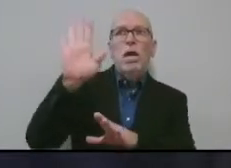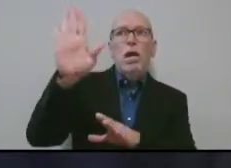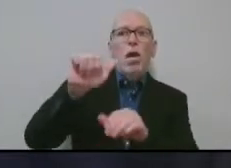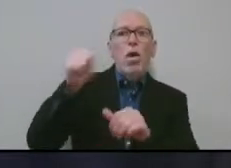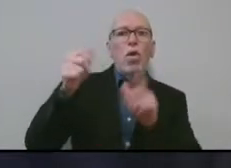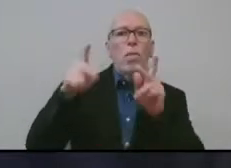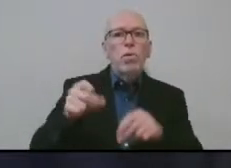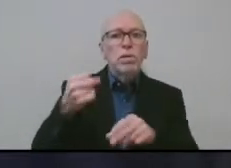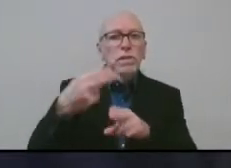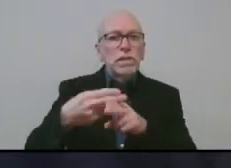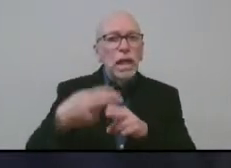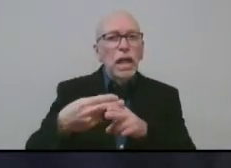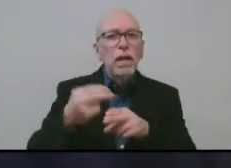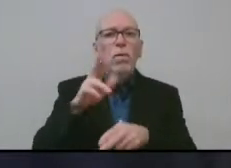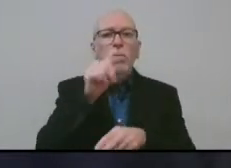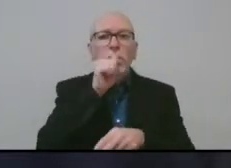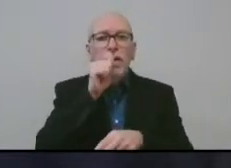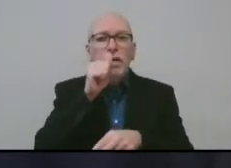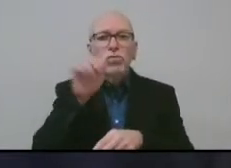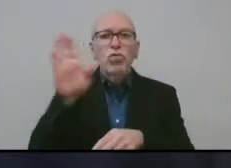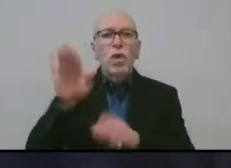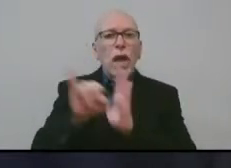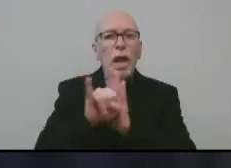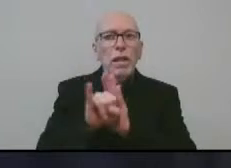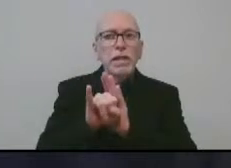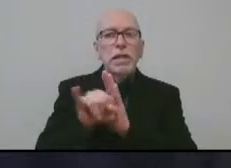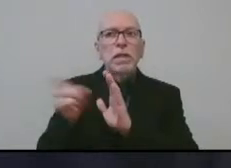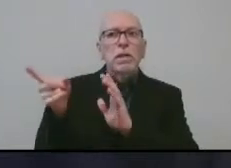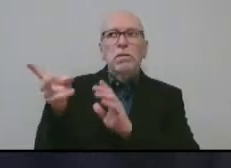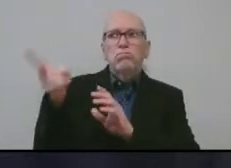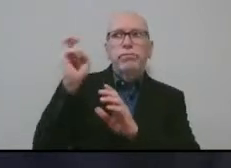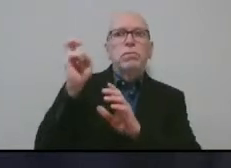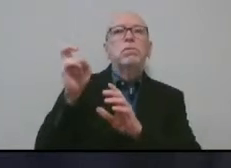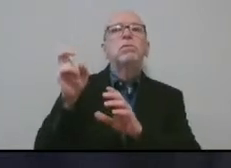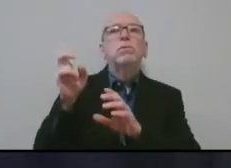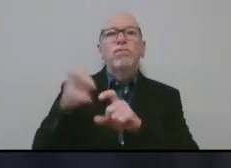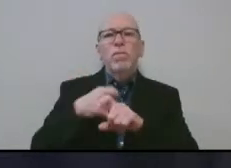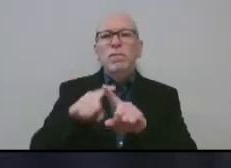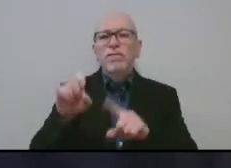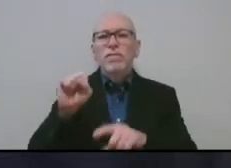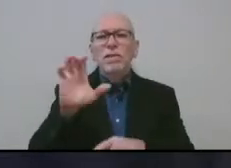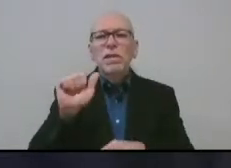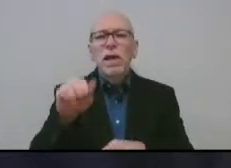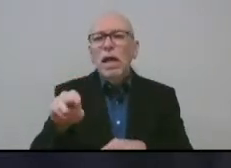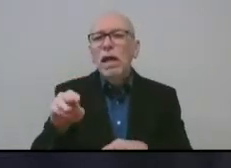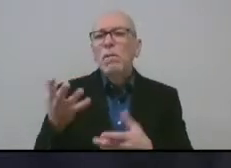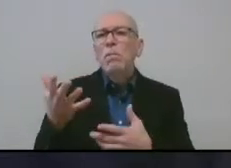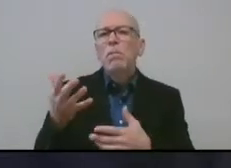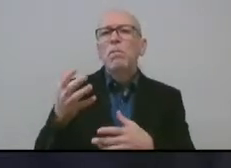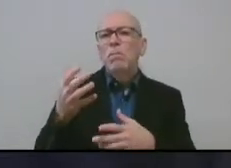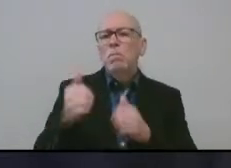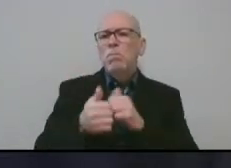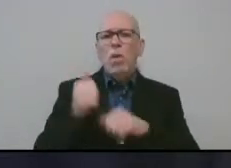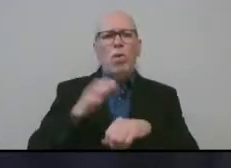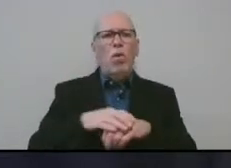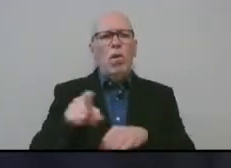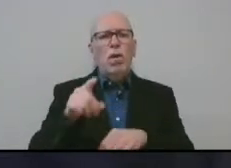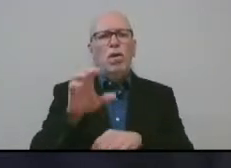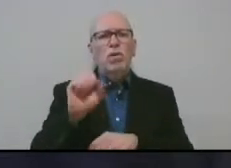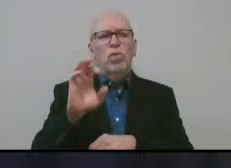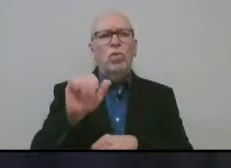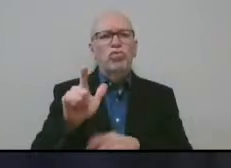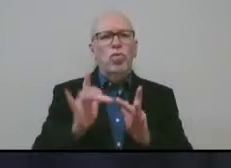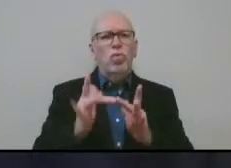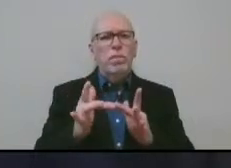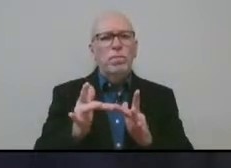or other personal identifiable information from various scams, typically on social websites, and